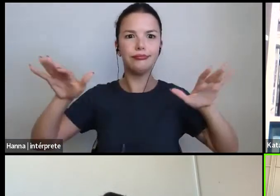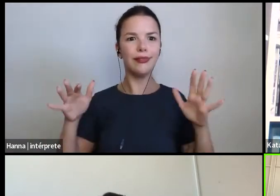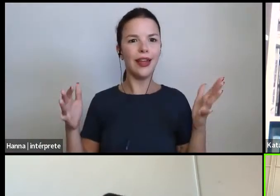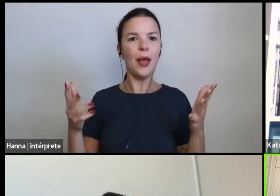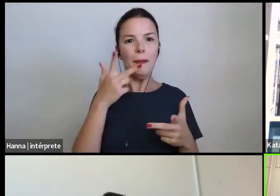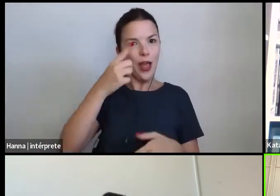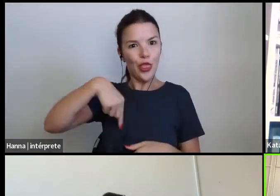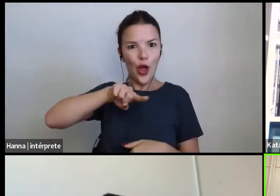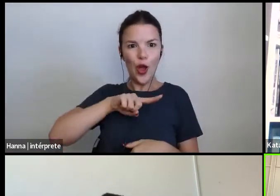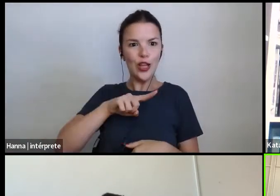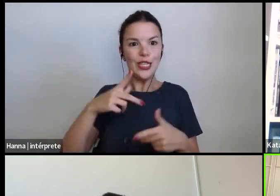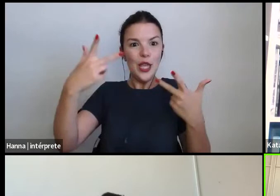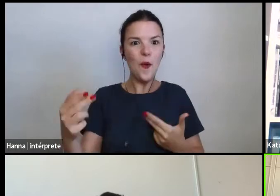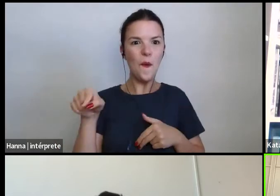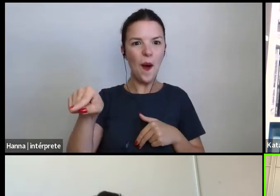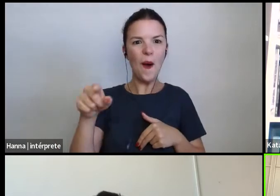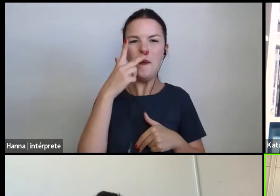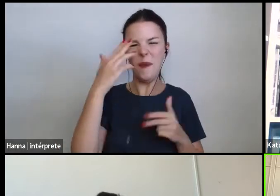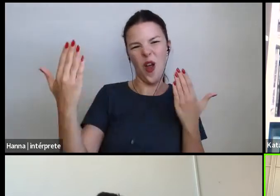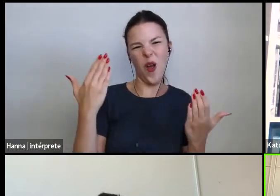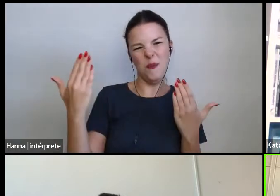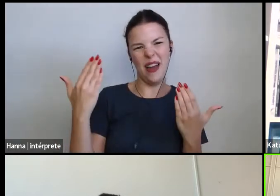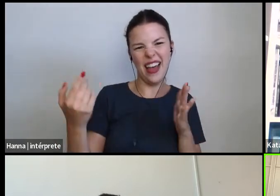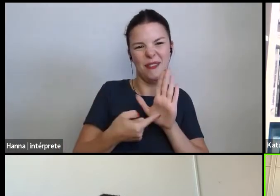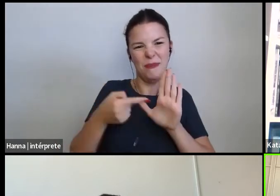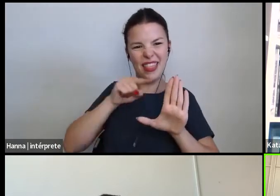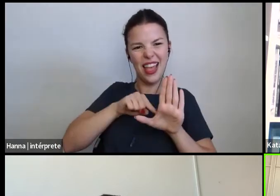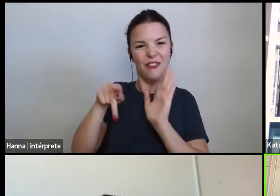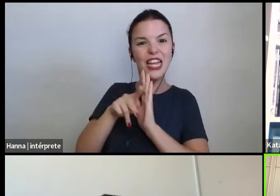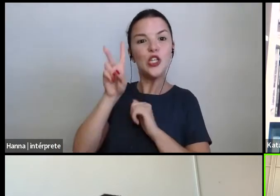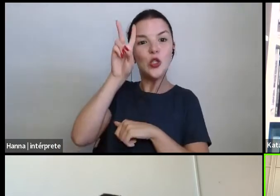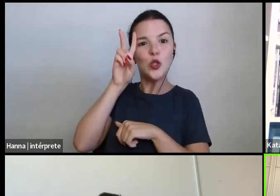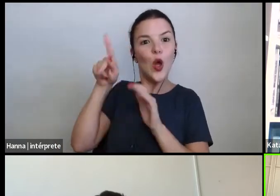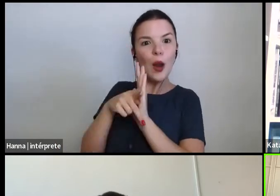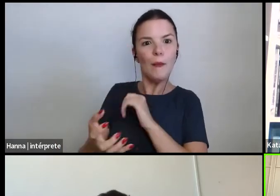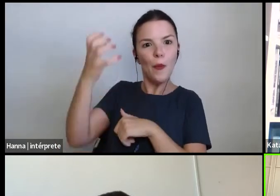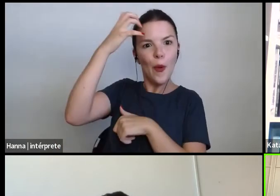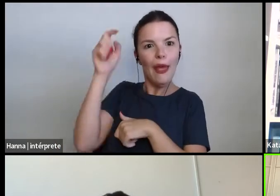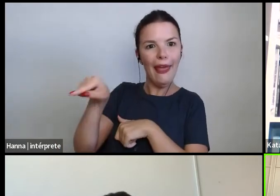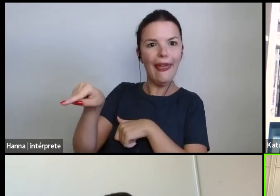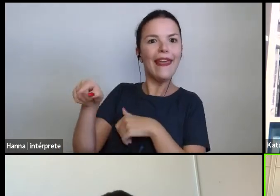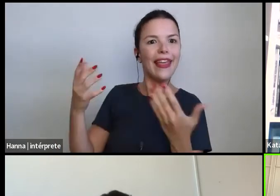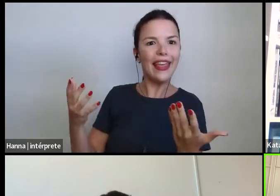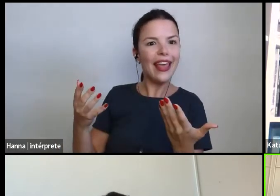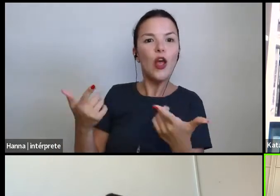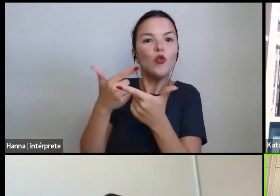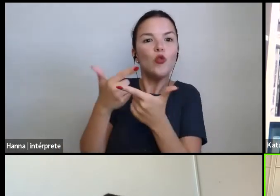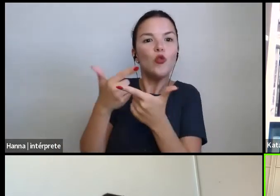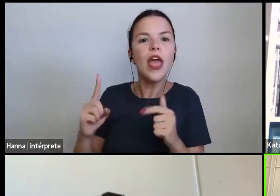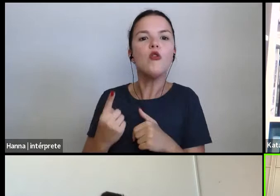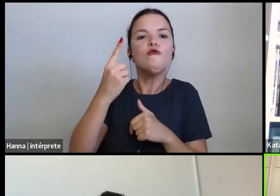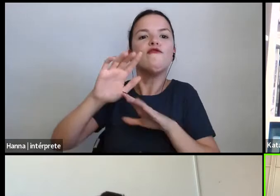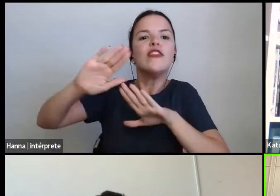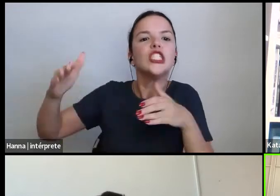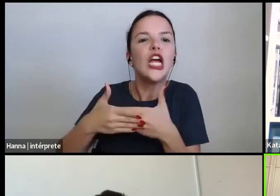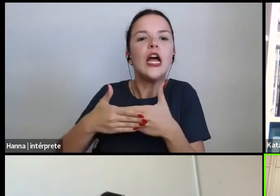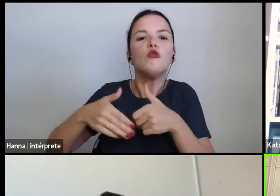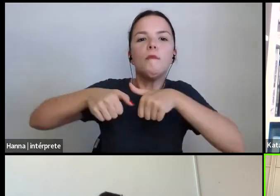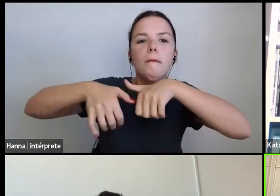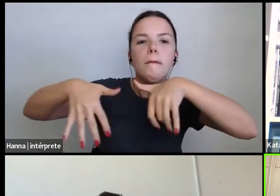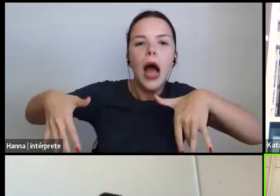a scenario that is kind of similar to that one.